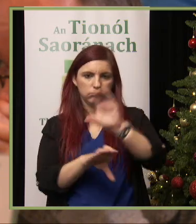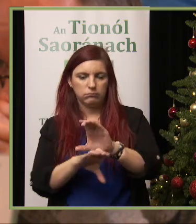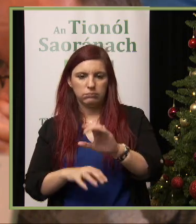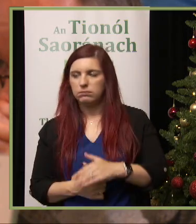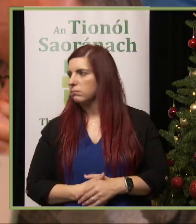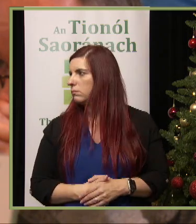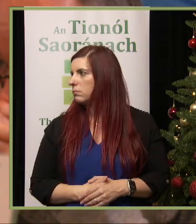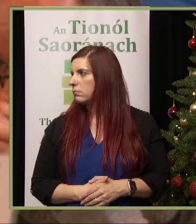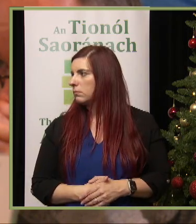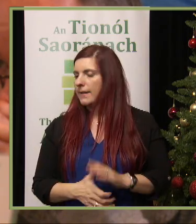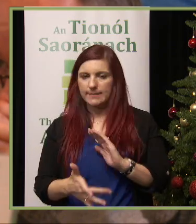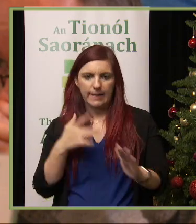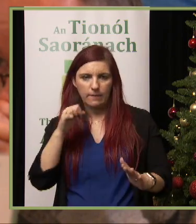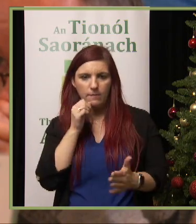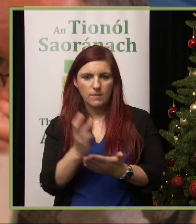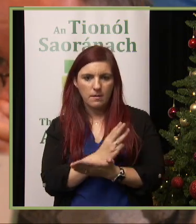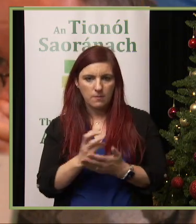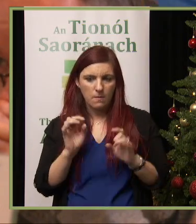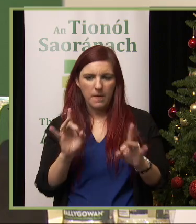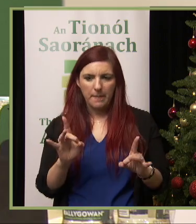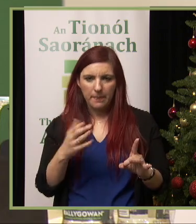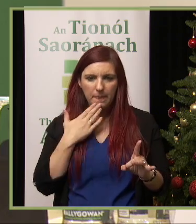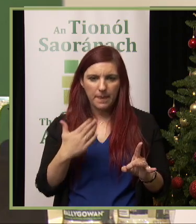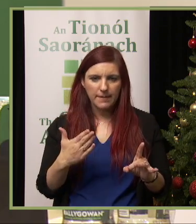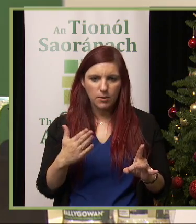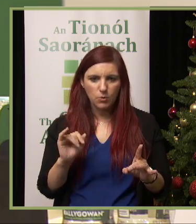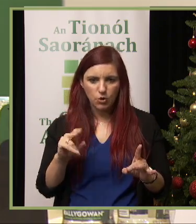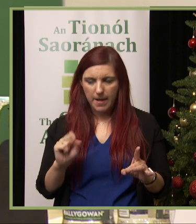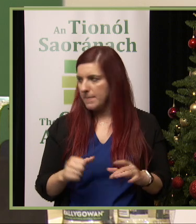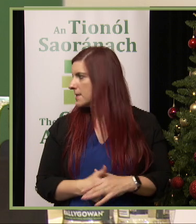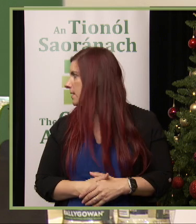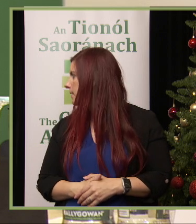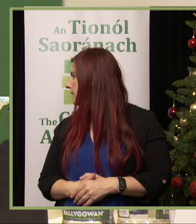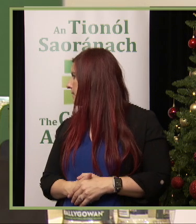And delete the first part of it? Yeah. Yeah. Thank you, Seamus. Thanks.